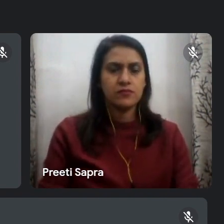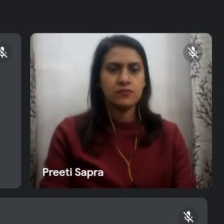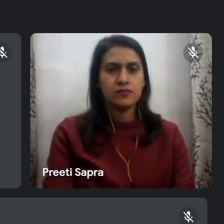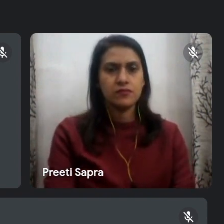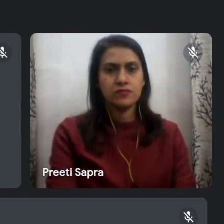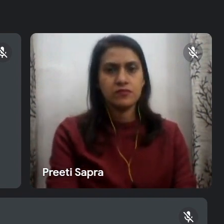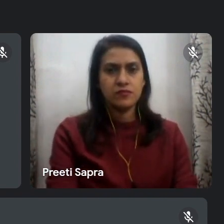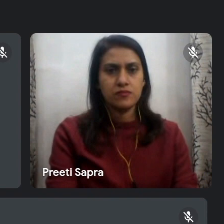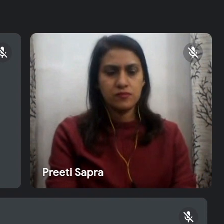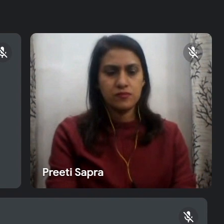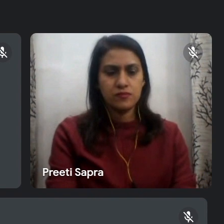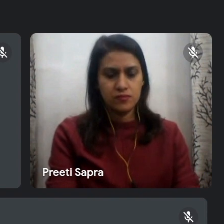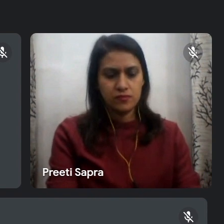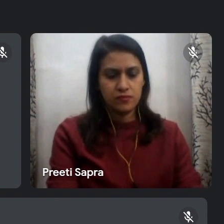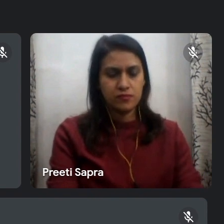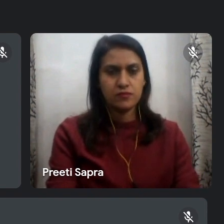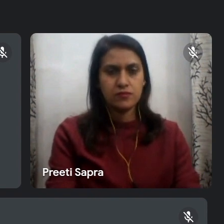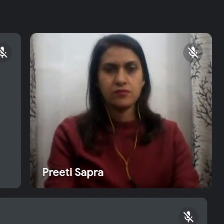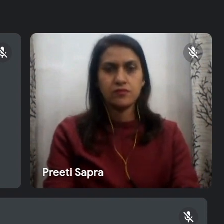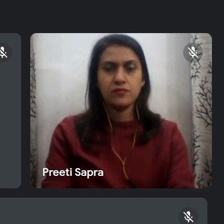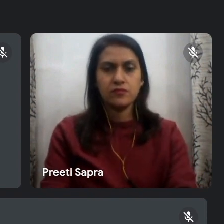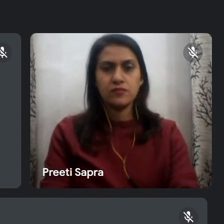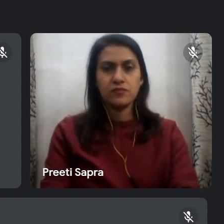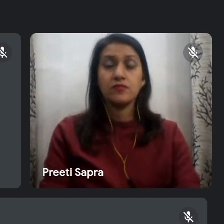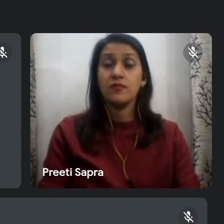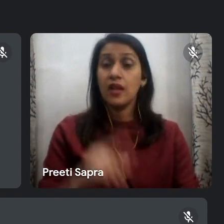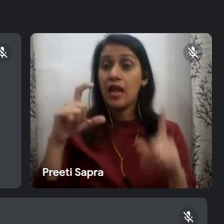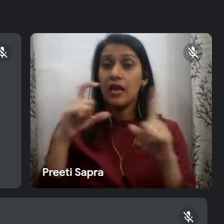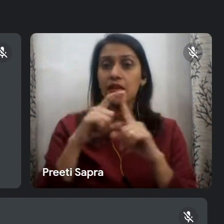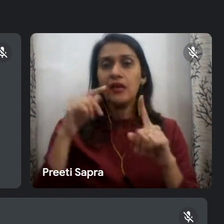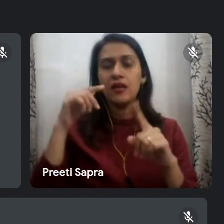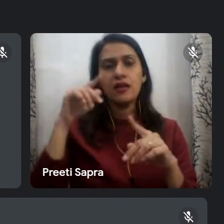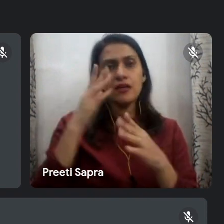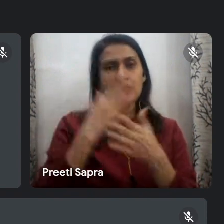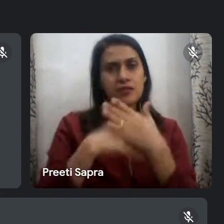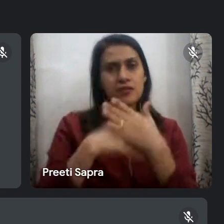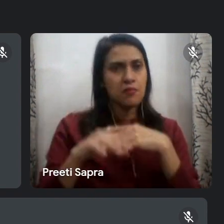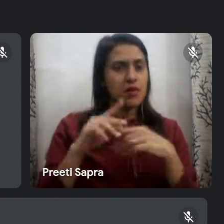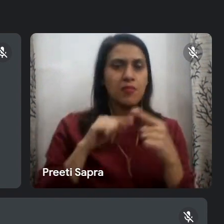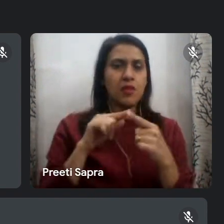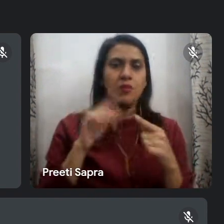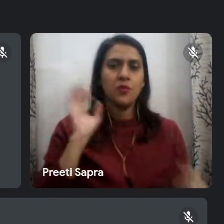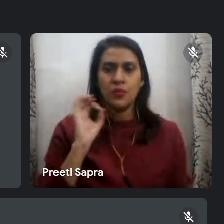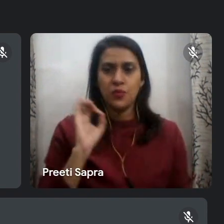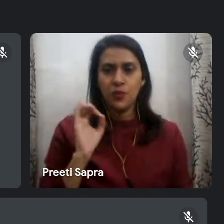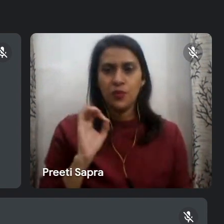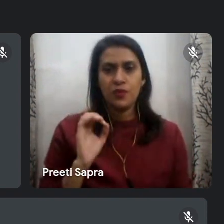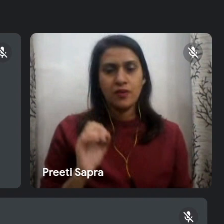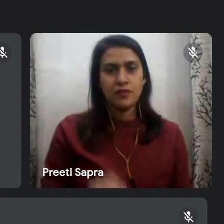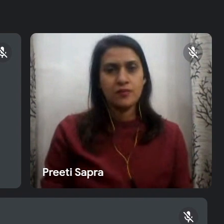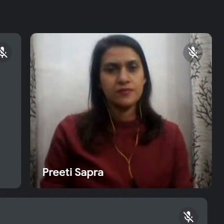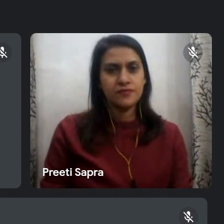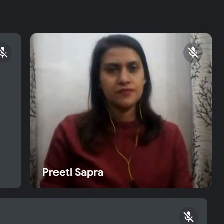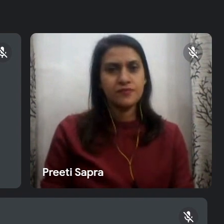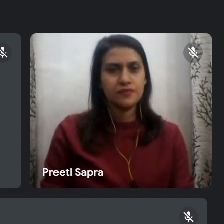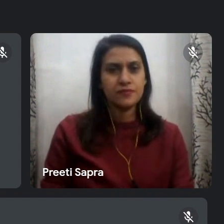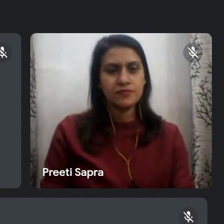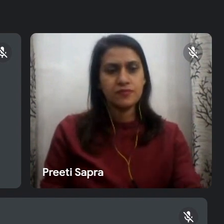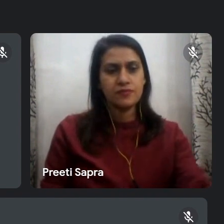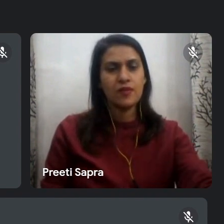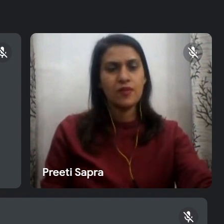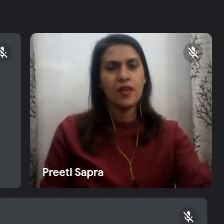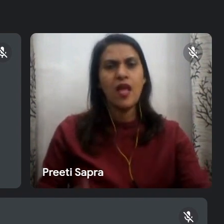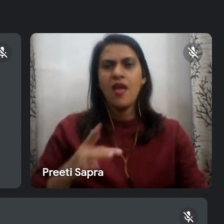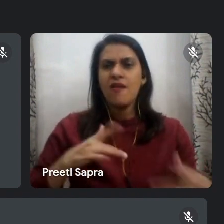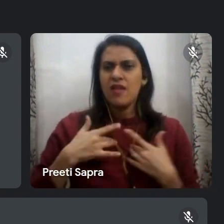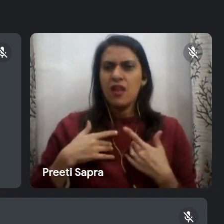learning disability was not really a thing back then, and I kind of again I felt like a stranger in